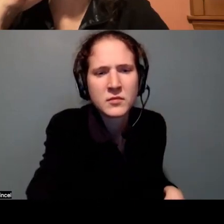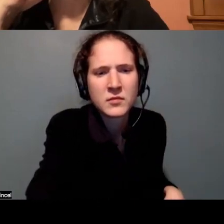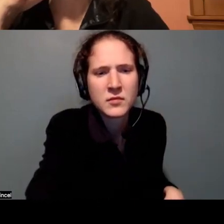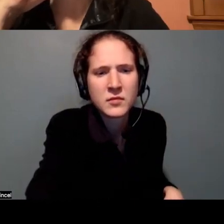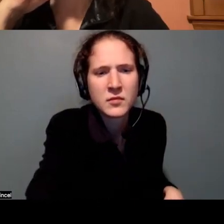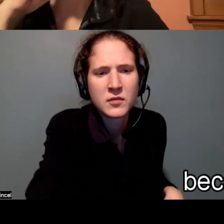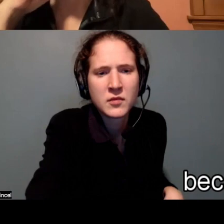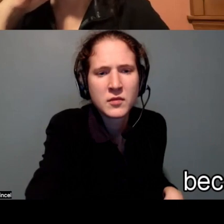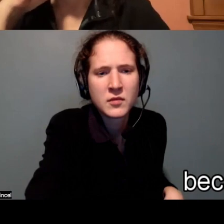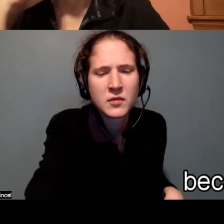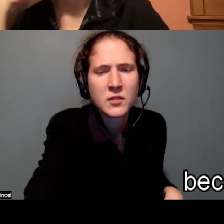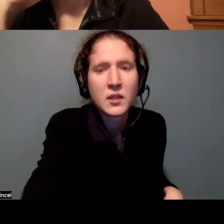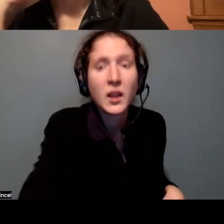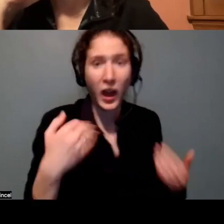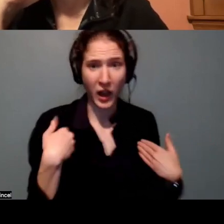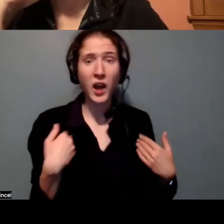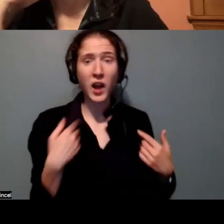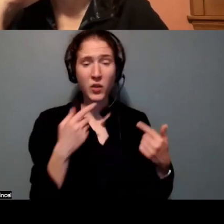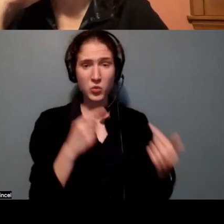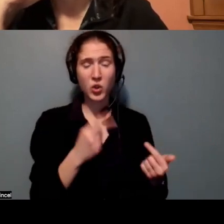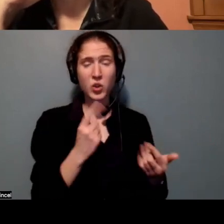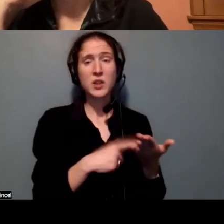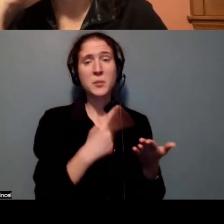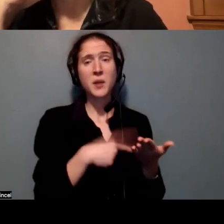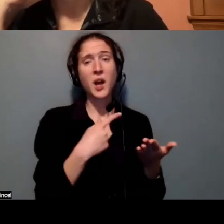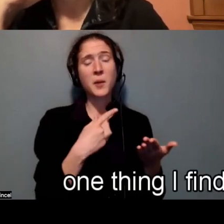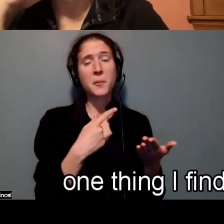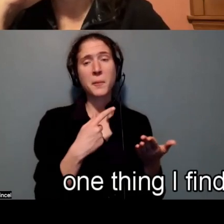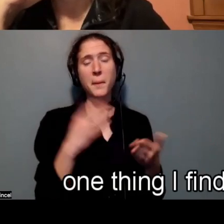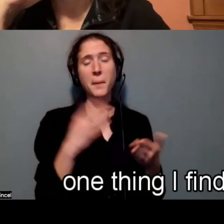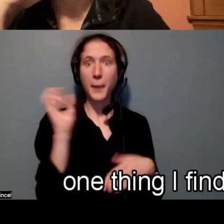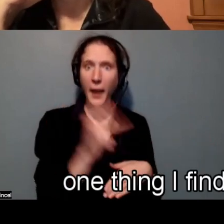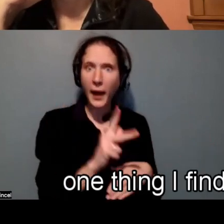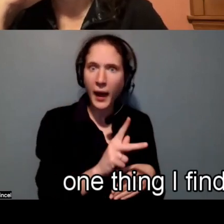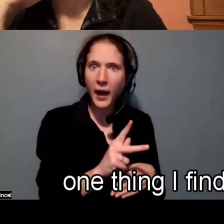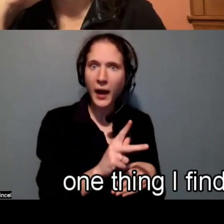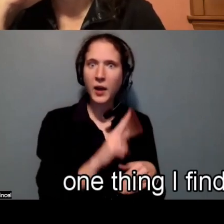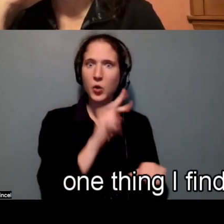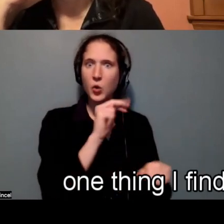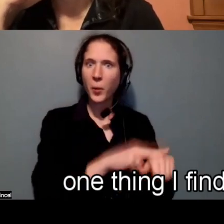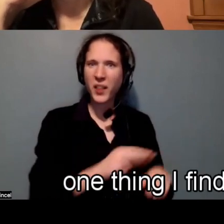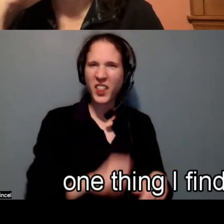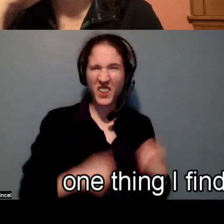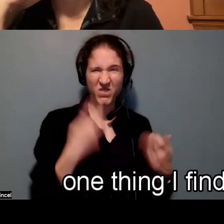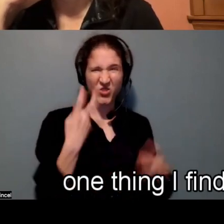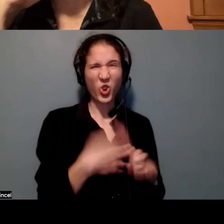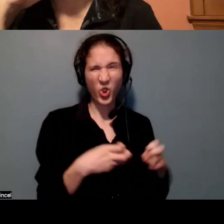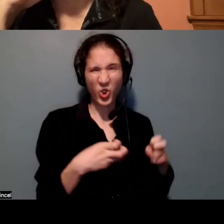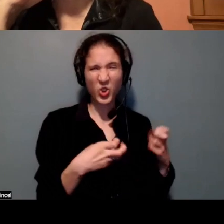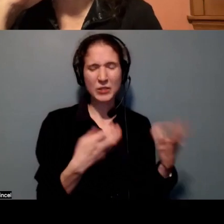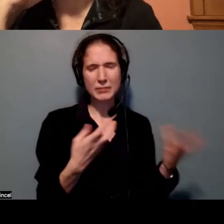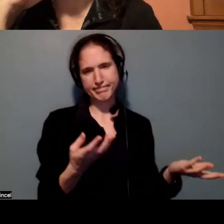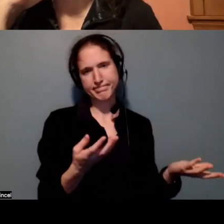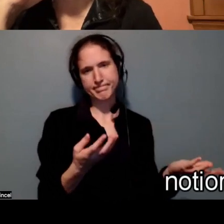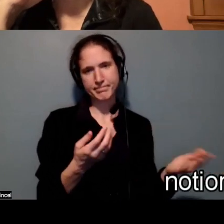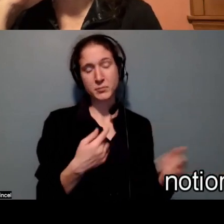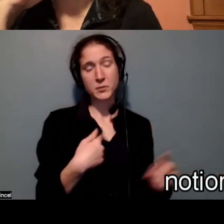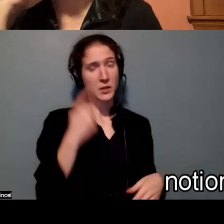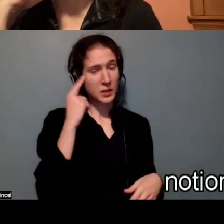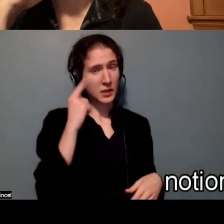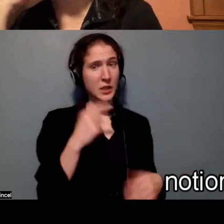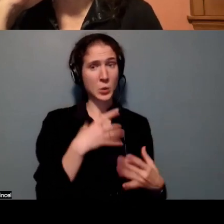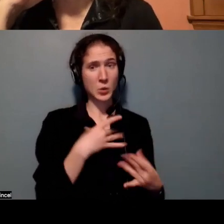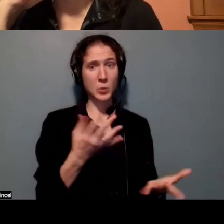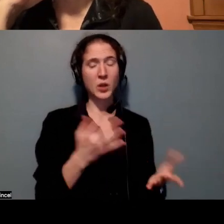reintegrating because so one thing I find interesting is the notion